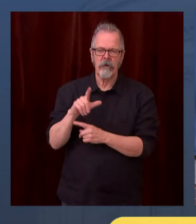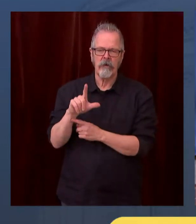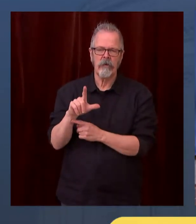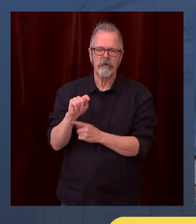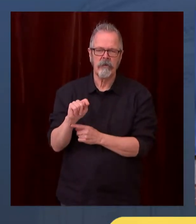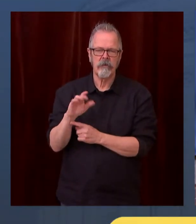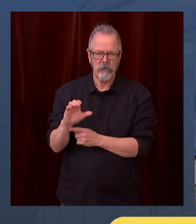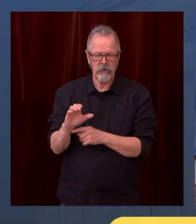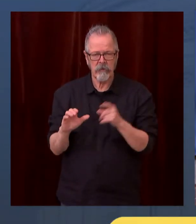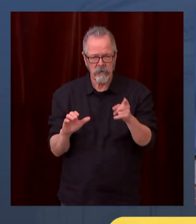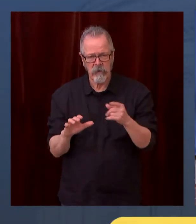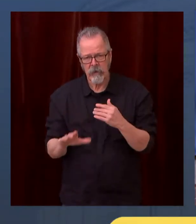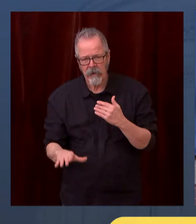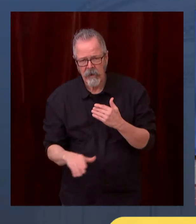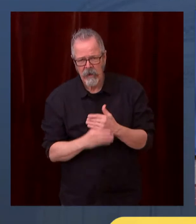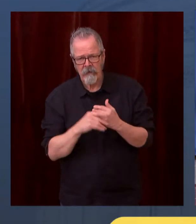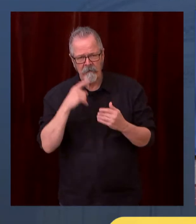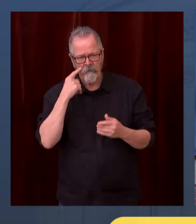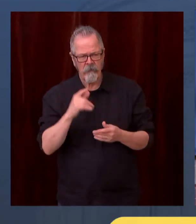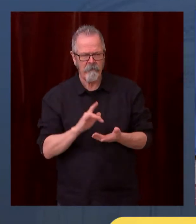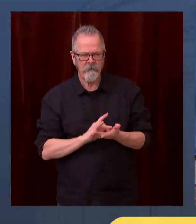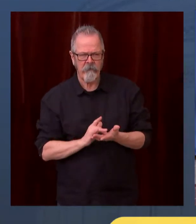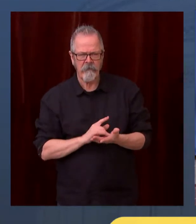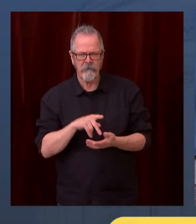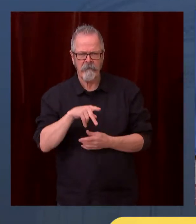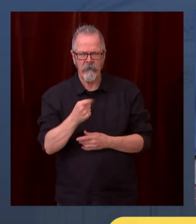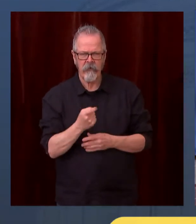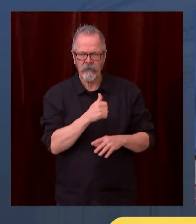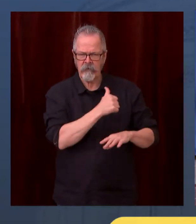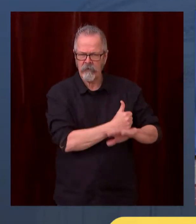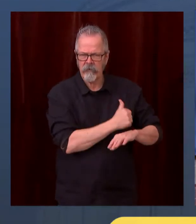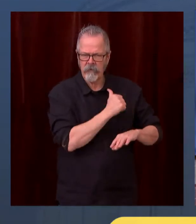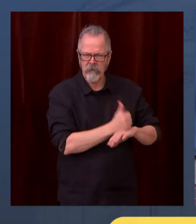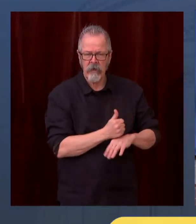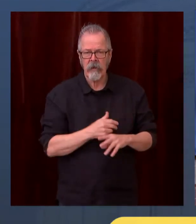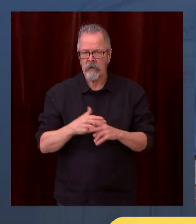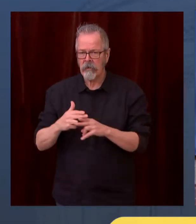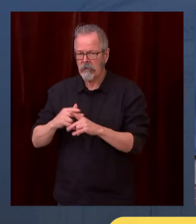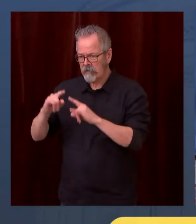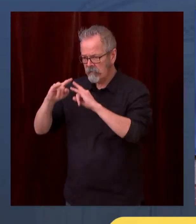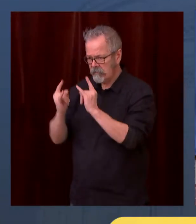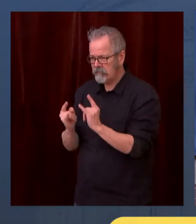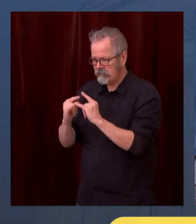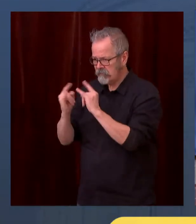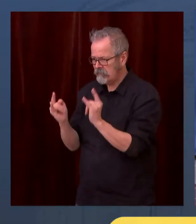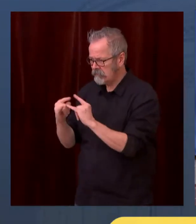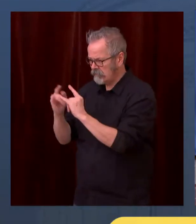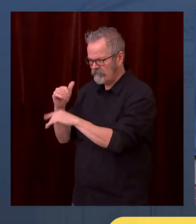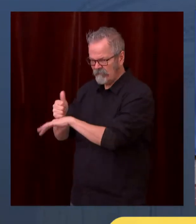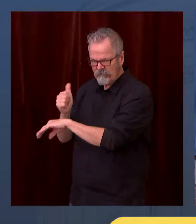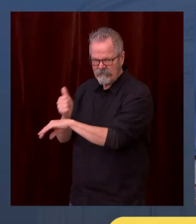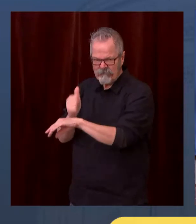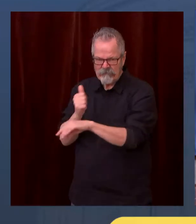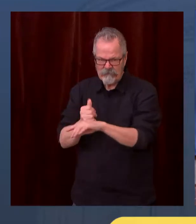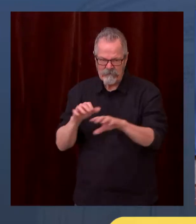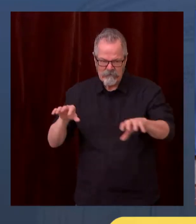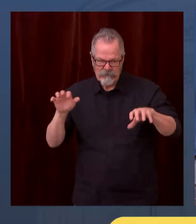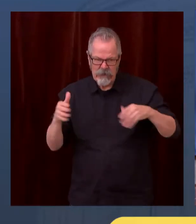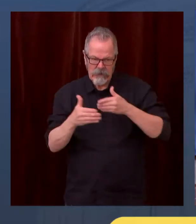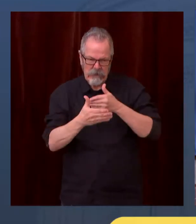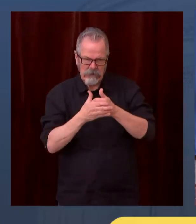mass vaccination clinics, pop-up clinics, community clinics. And so we have broadened the